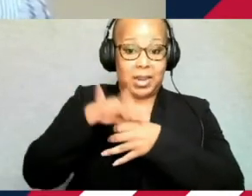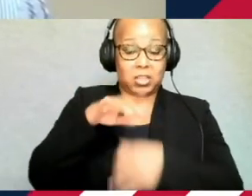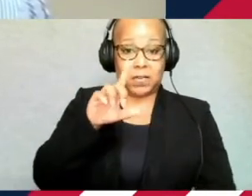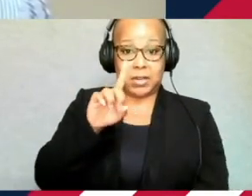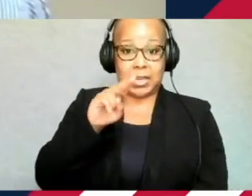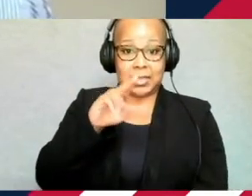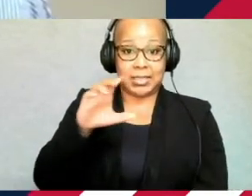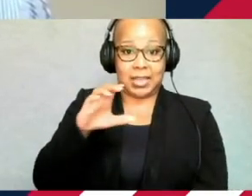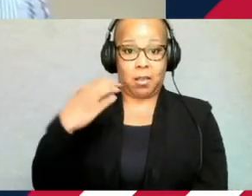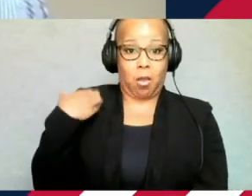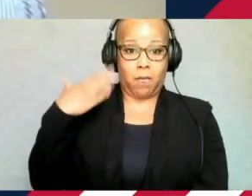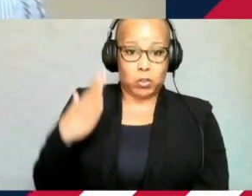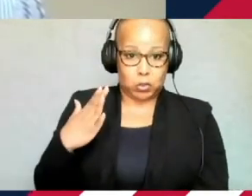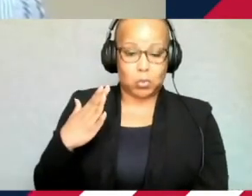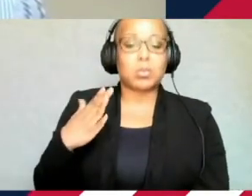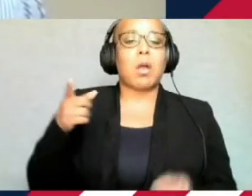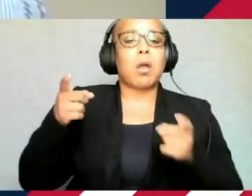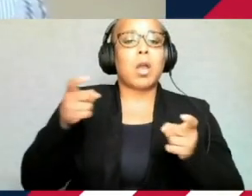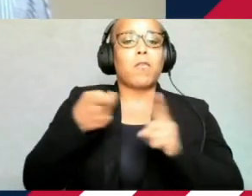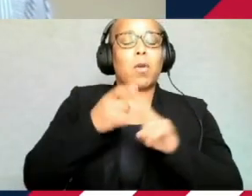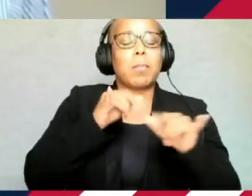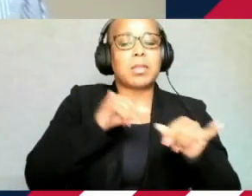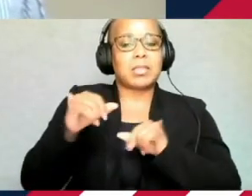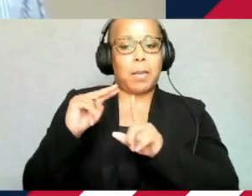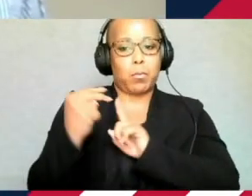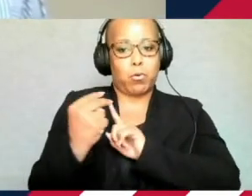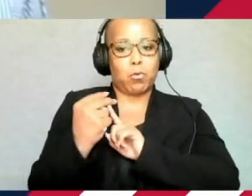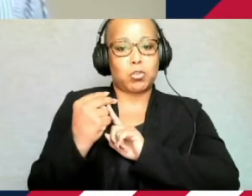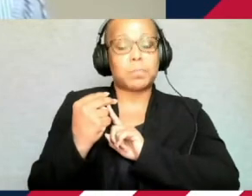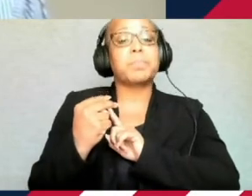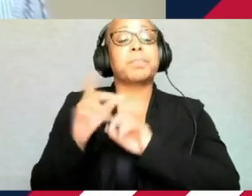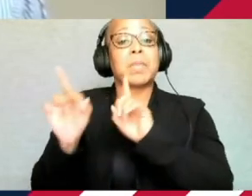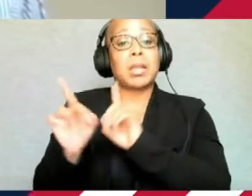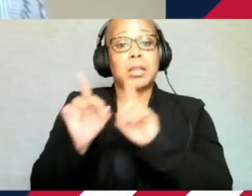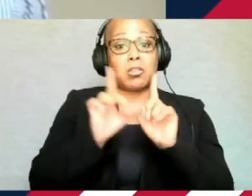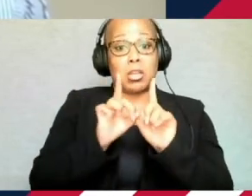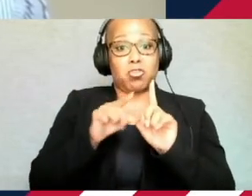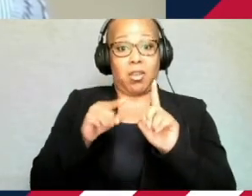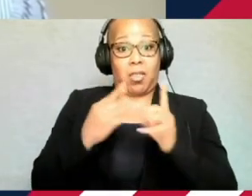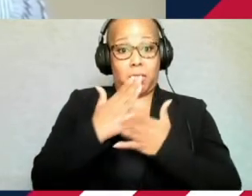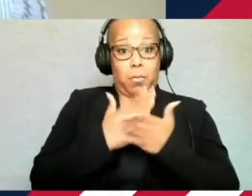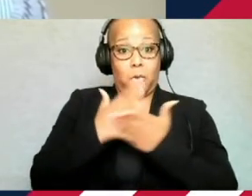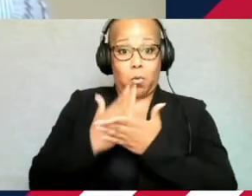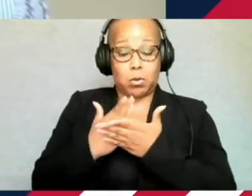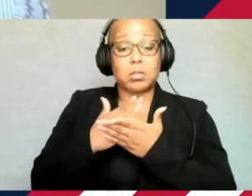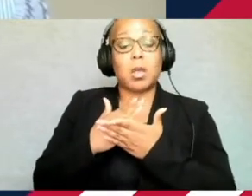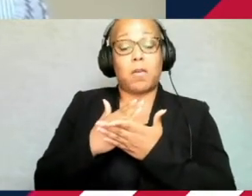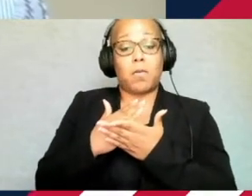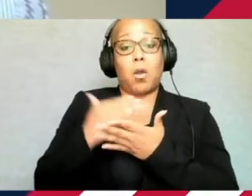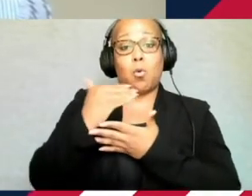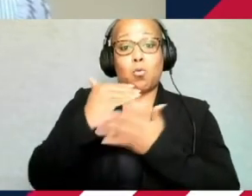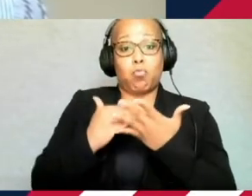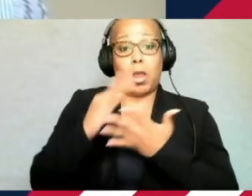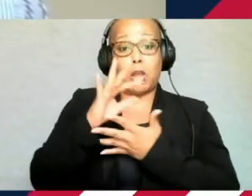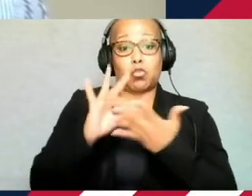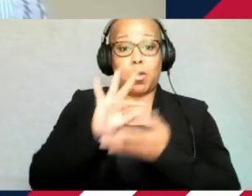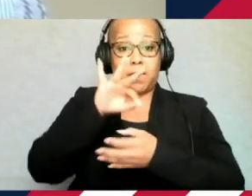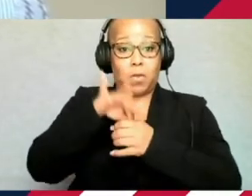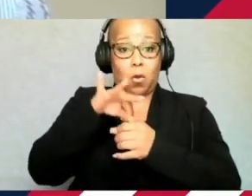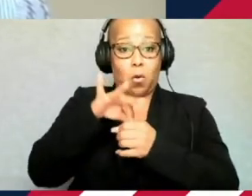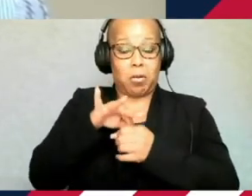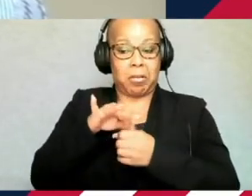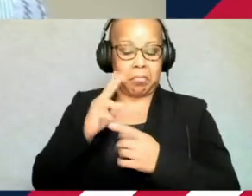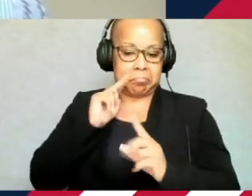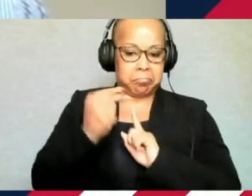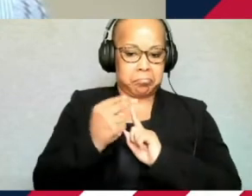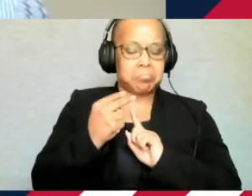likewise governed by the same approach. In addition, the proponents of ranked choice voting point to the approach as a solution for